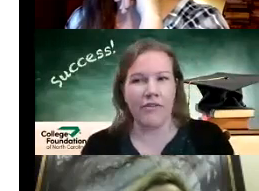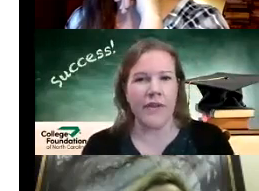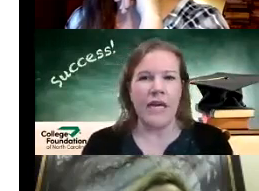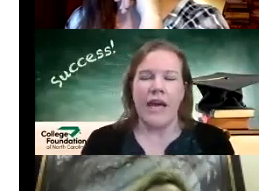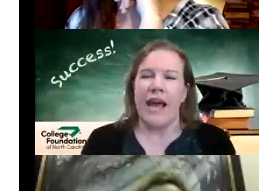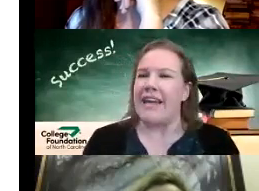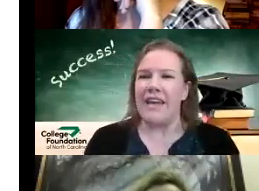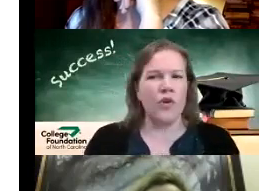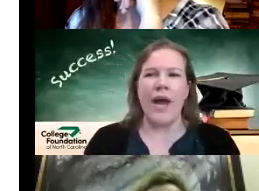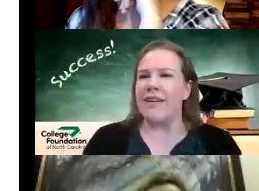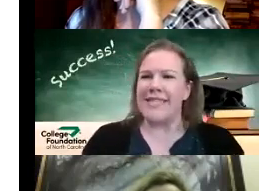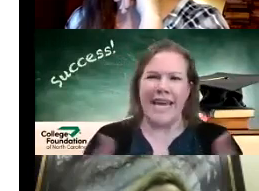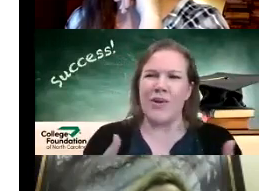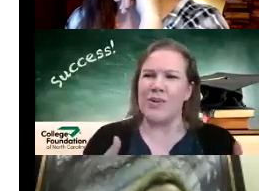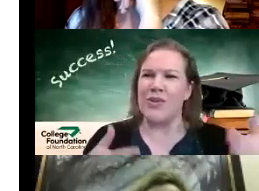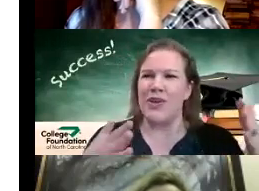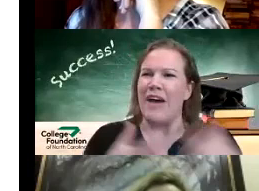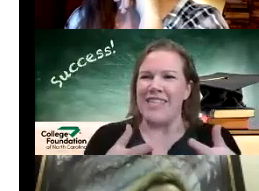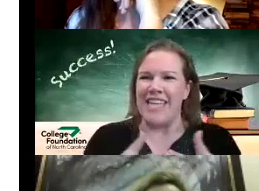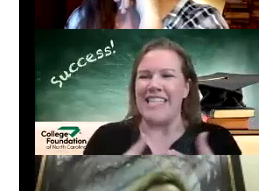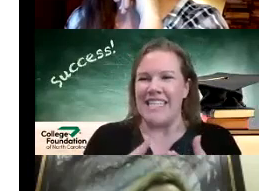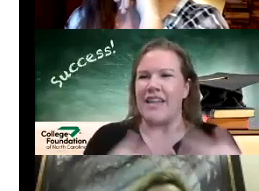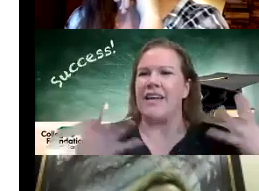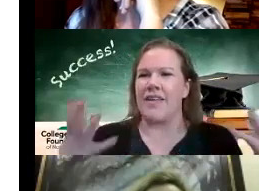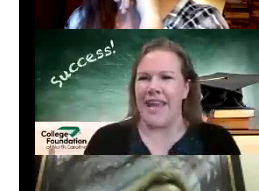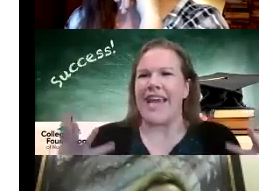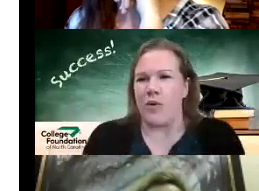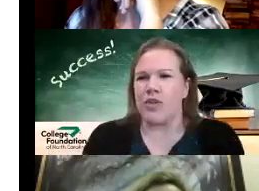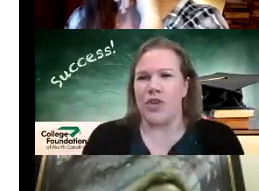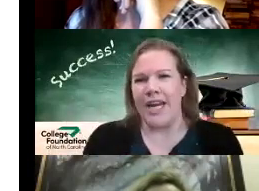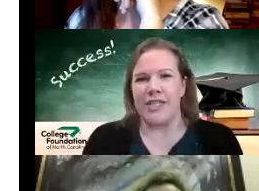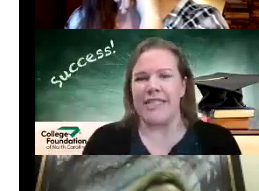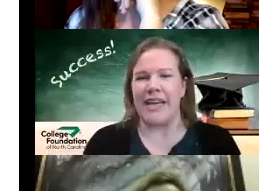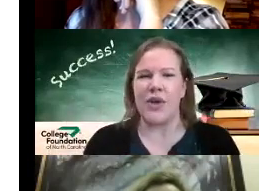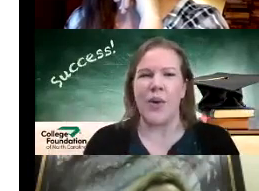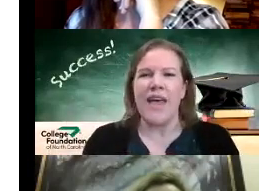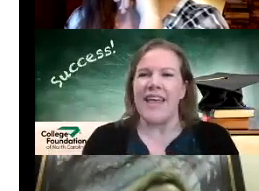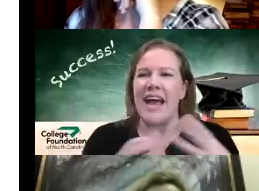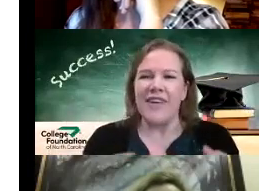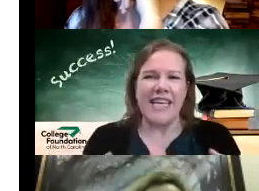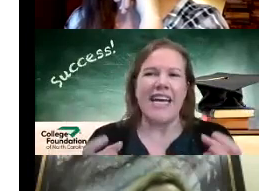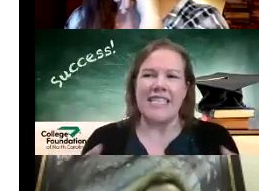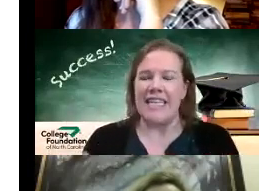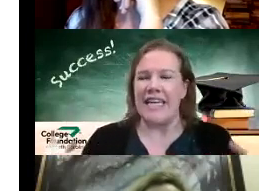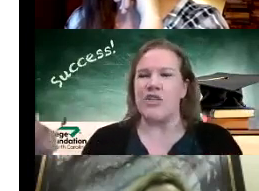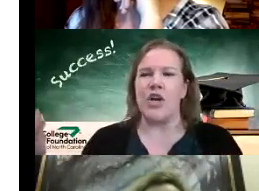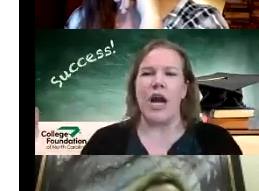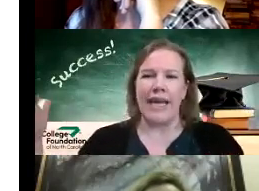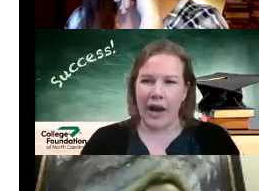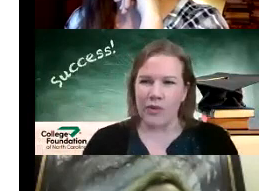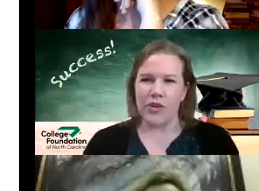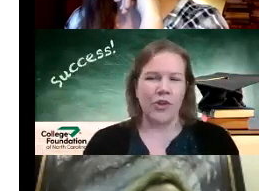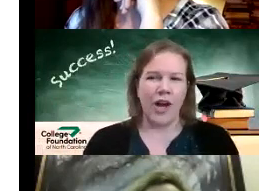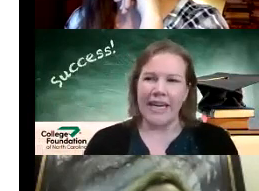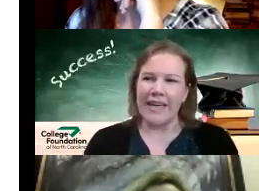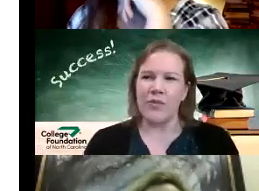fsaid.ed.gov. And either way, it'll take you to the FSA ID, the account creation site. So that FSA ID is your